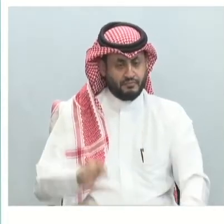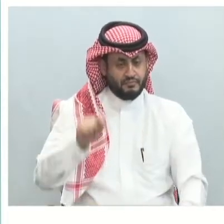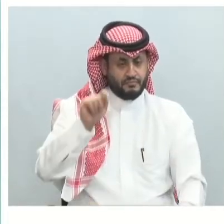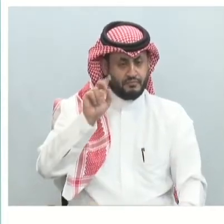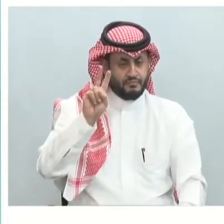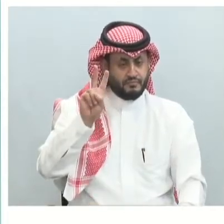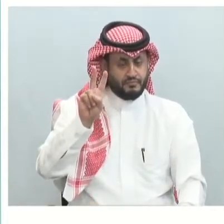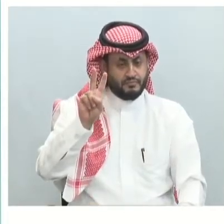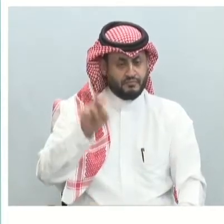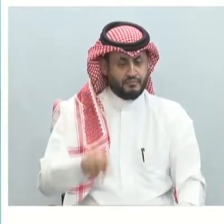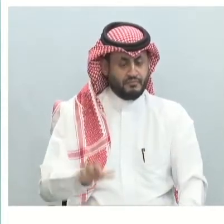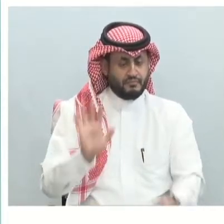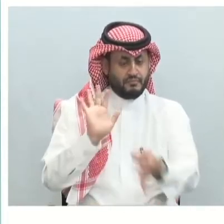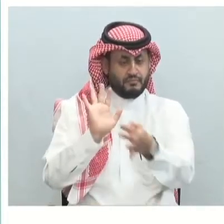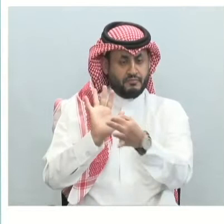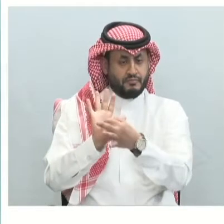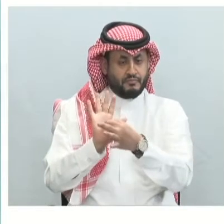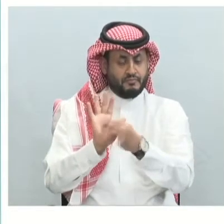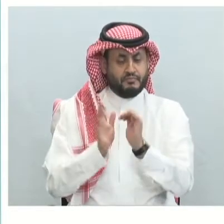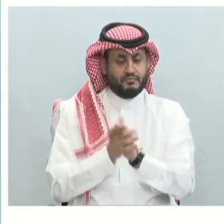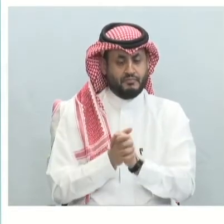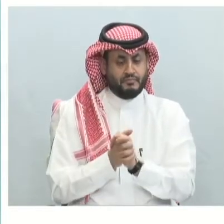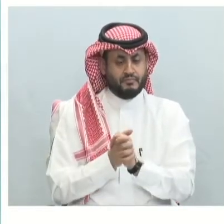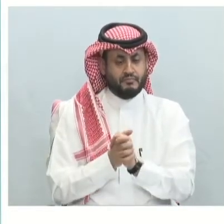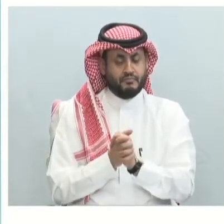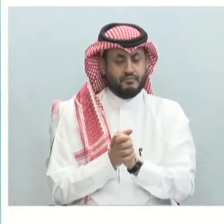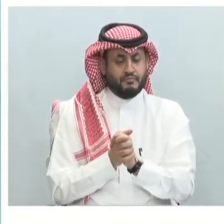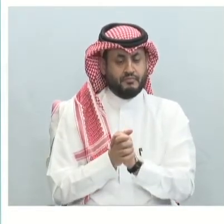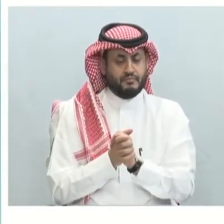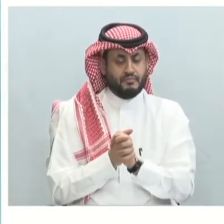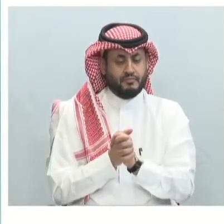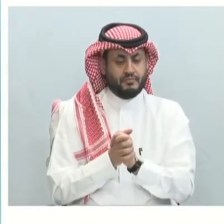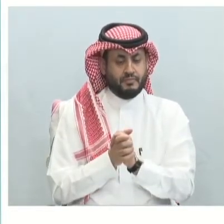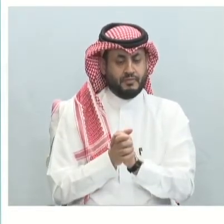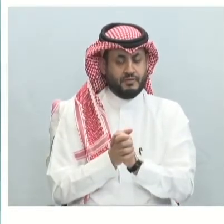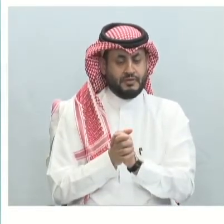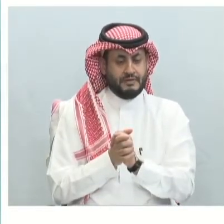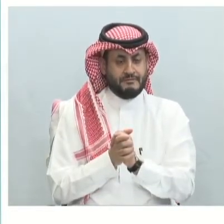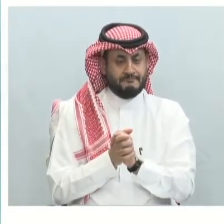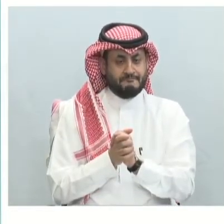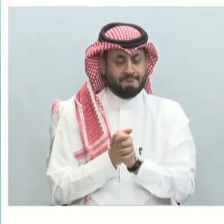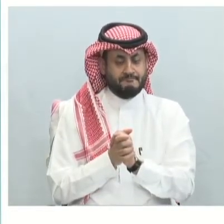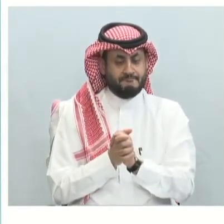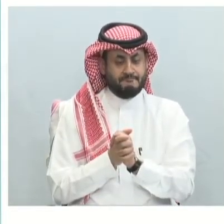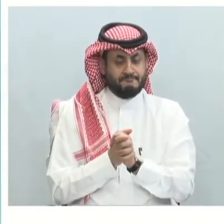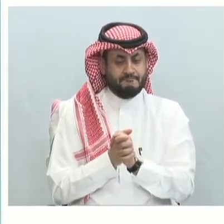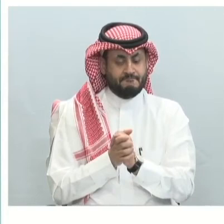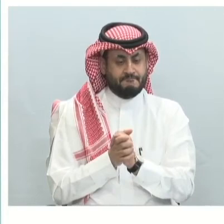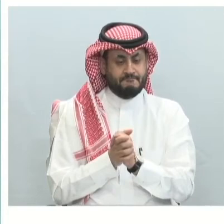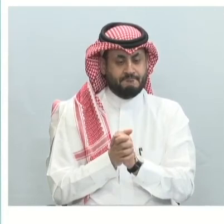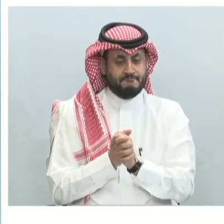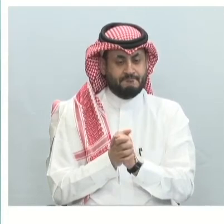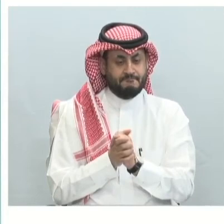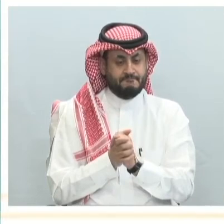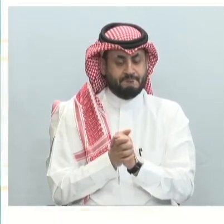W-A-T-C-H-I-N-G. Then we have T-V, okay? TV. So, he is watching TV.